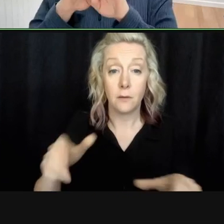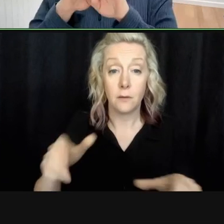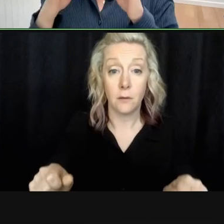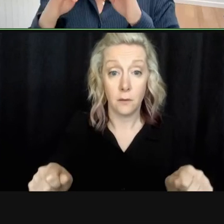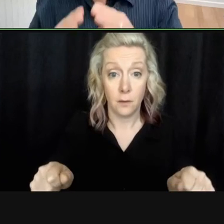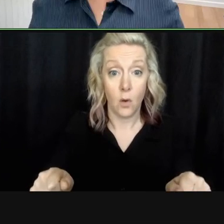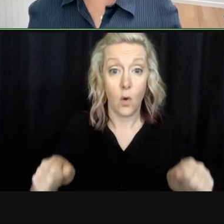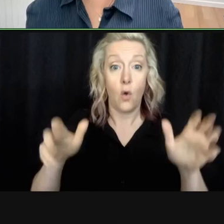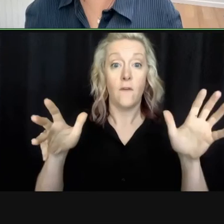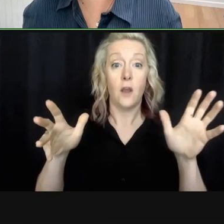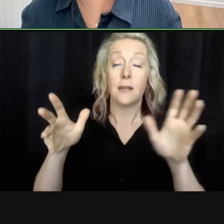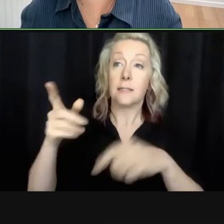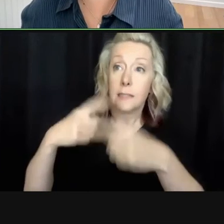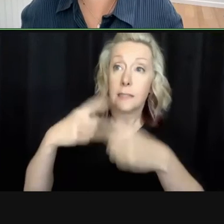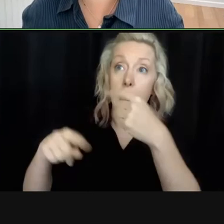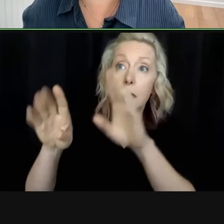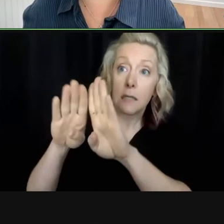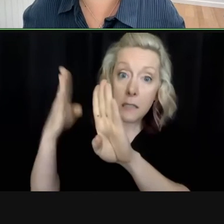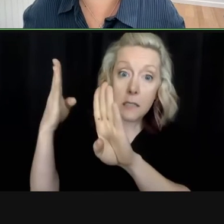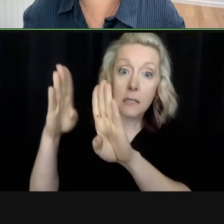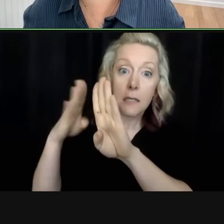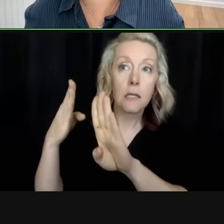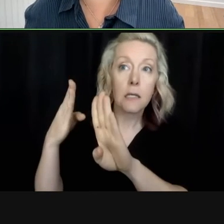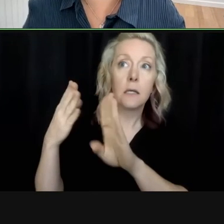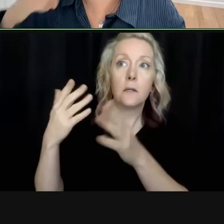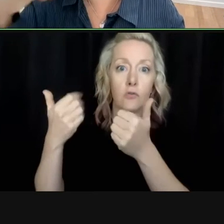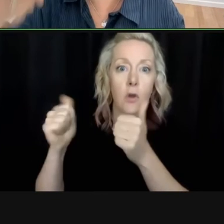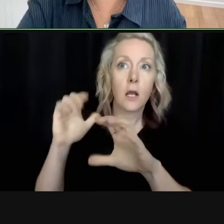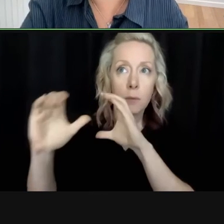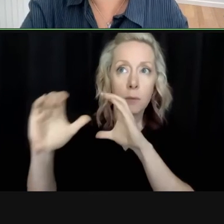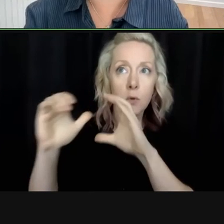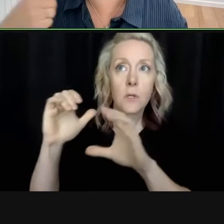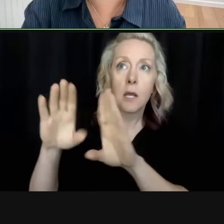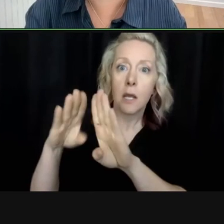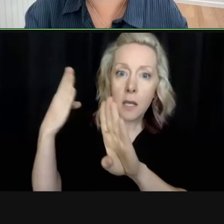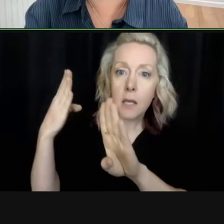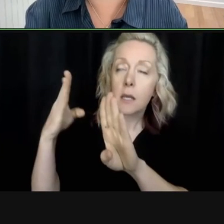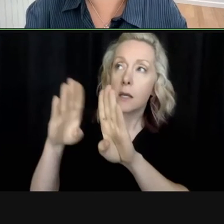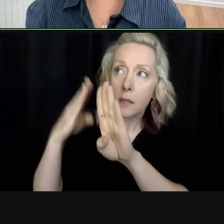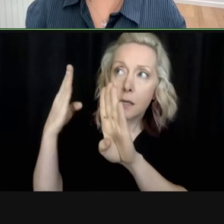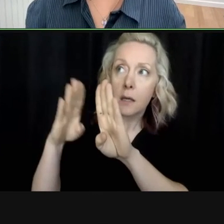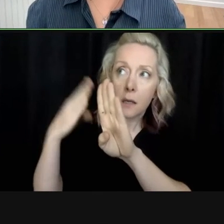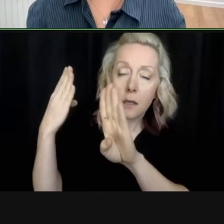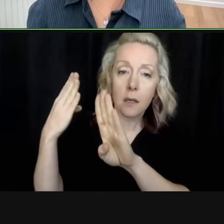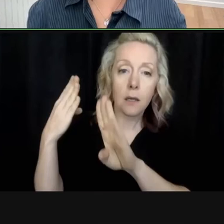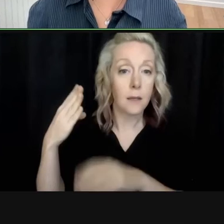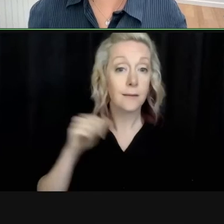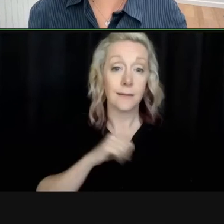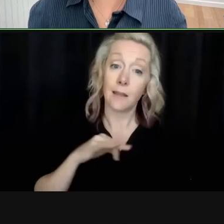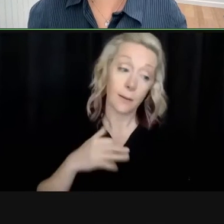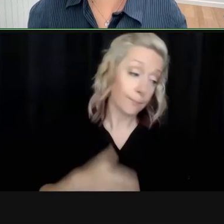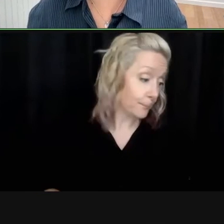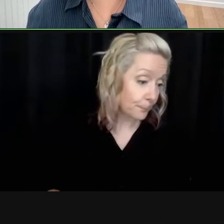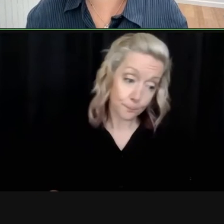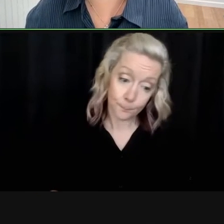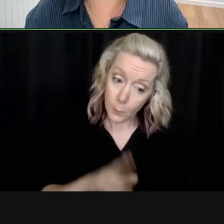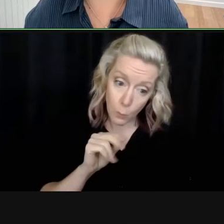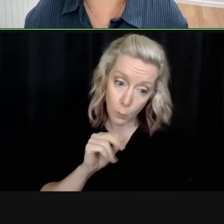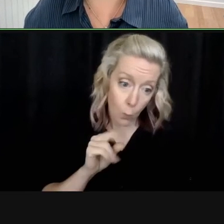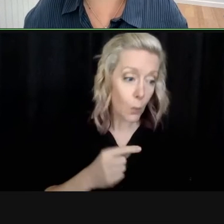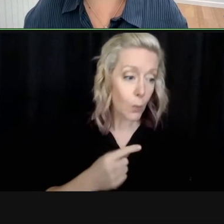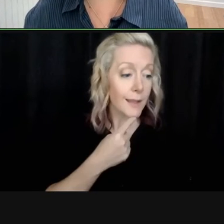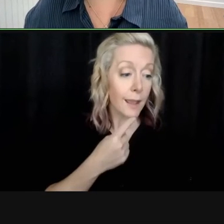and leaning on her walker to sign open. And so she's trying so hard to communicate and say, I know what you want. I'm doing what you want. And they said, no, Jet,